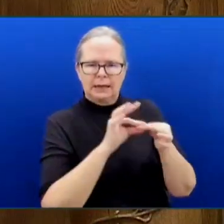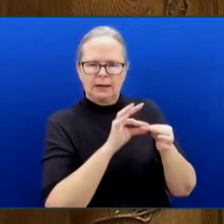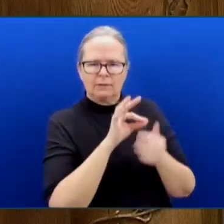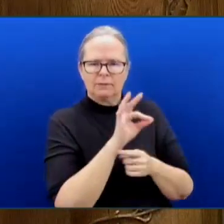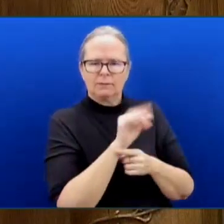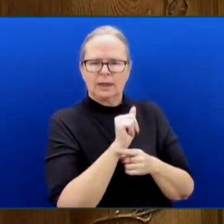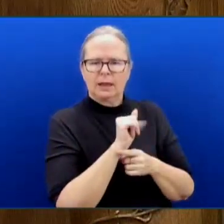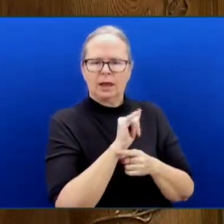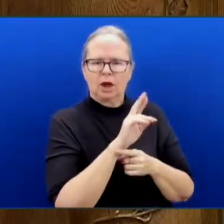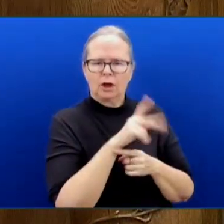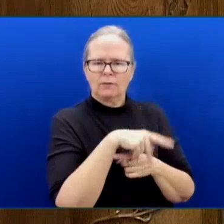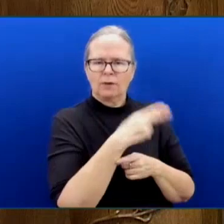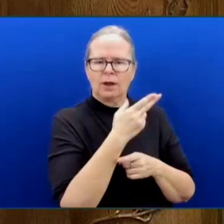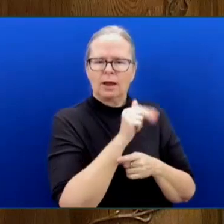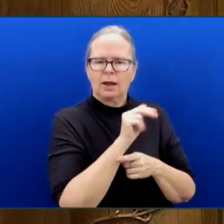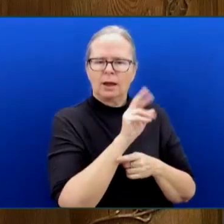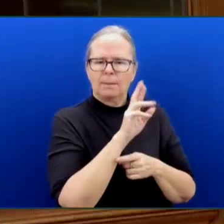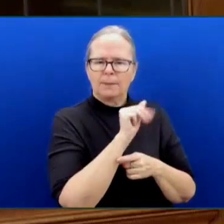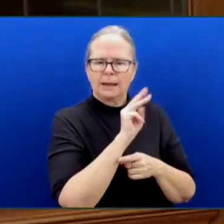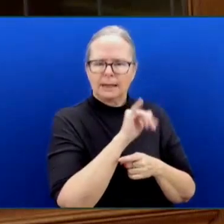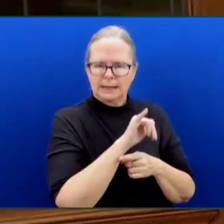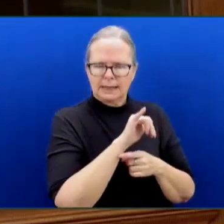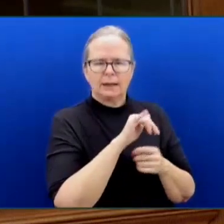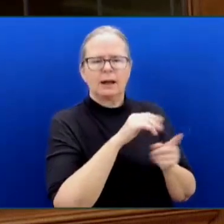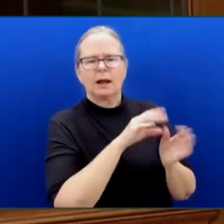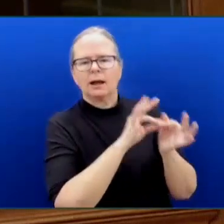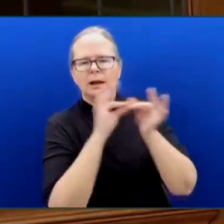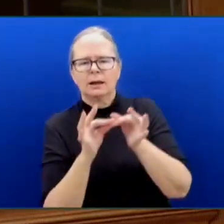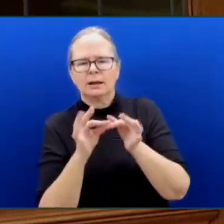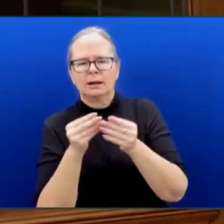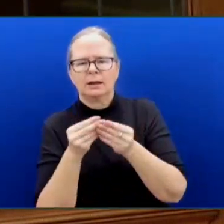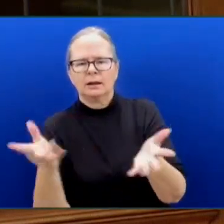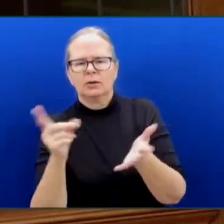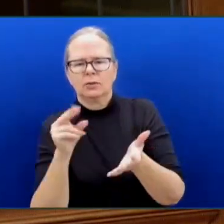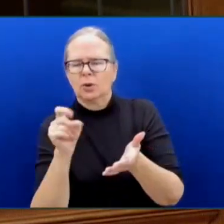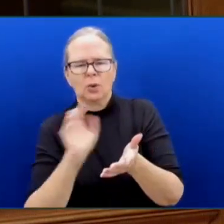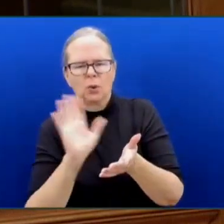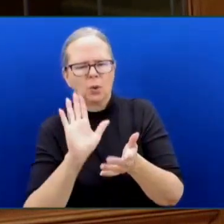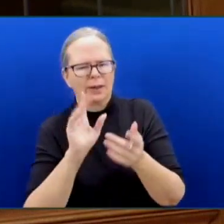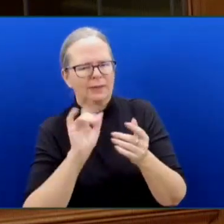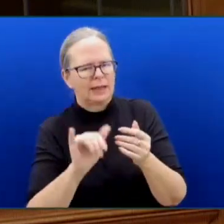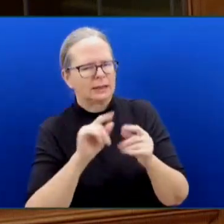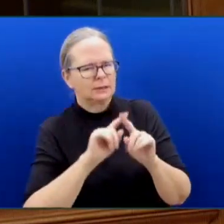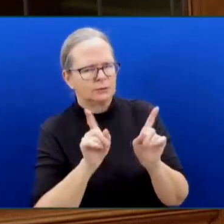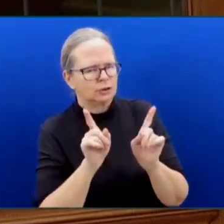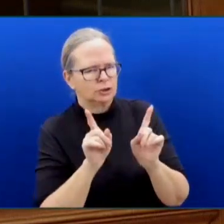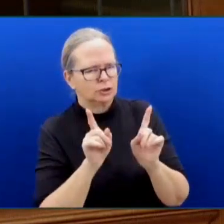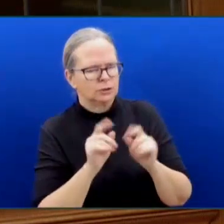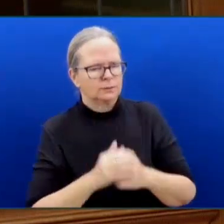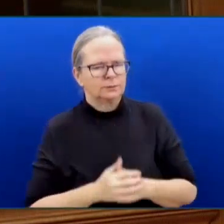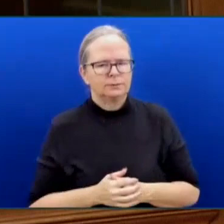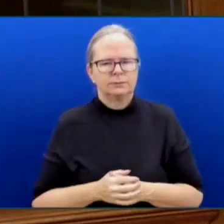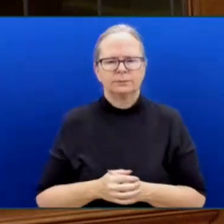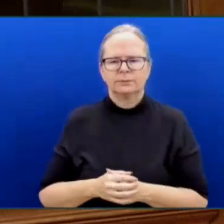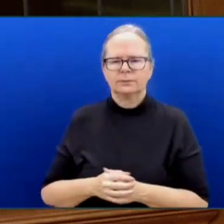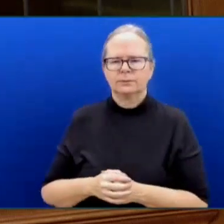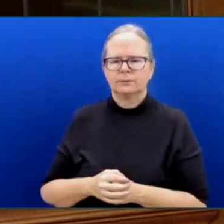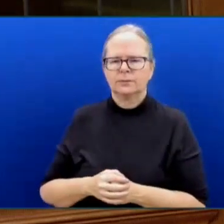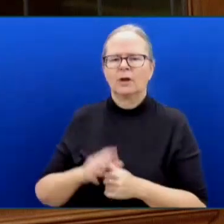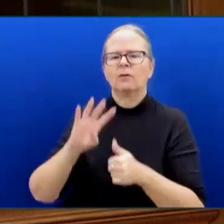Member Supplemental. Thank you very much, Mr. Speaker. You know, we are all parents, grandparents, and mentors